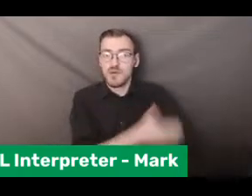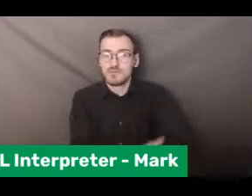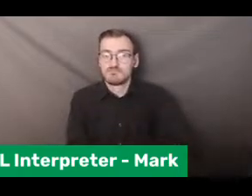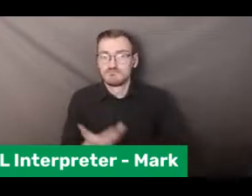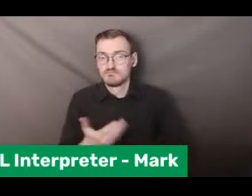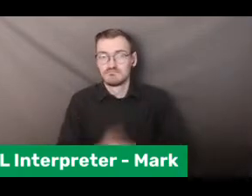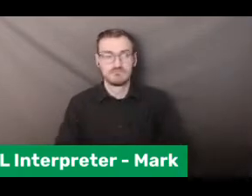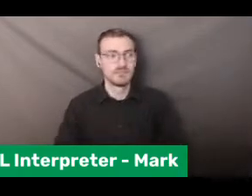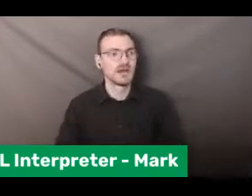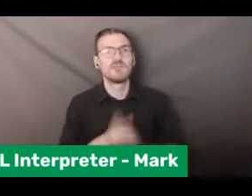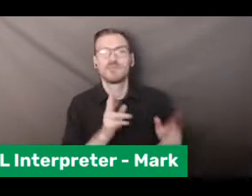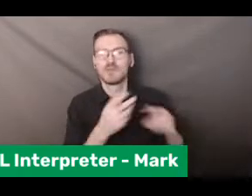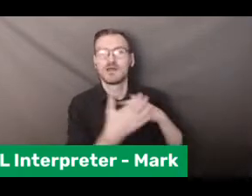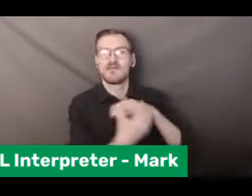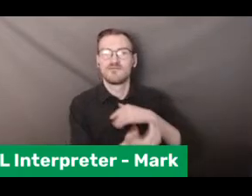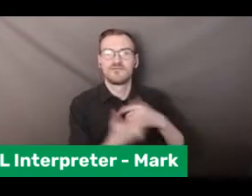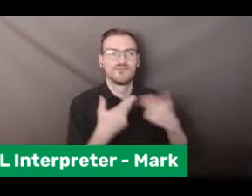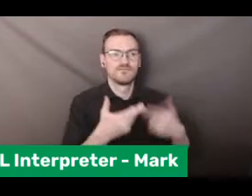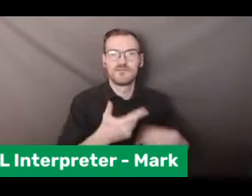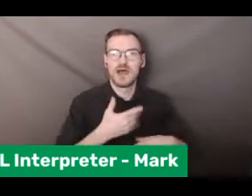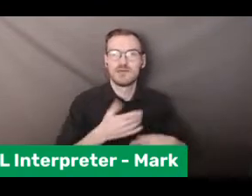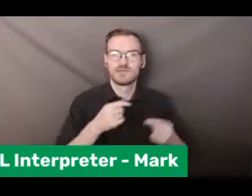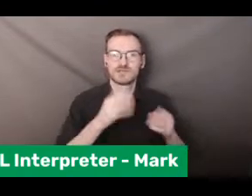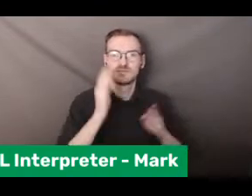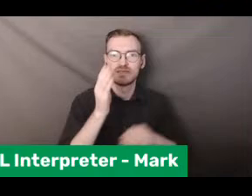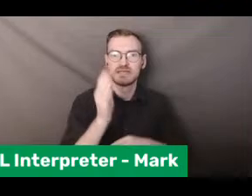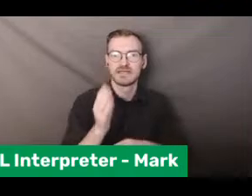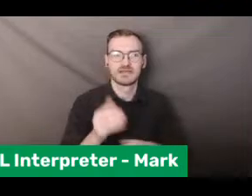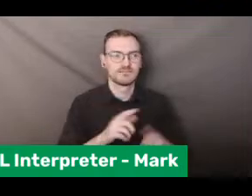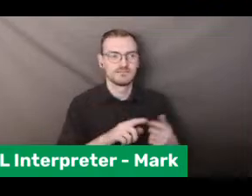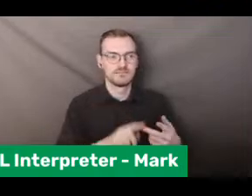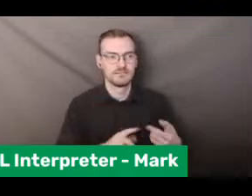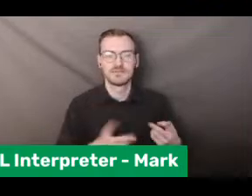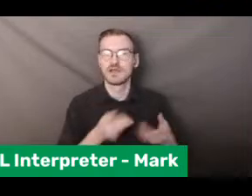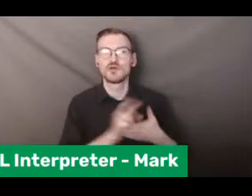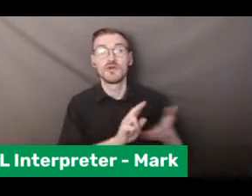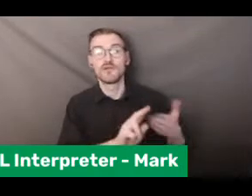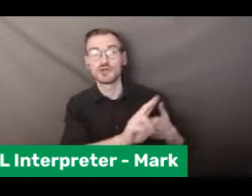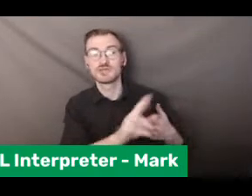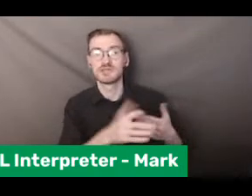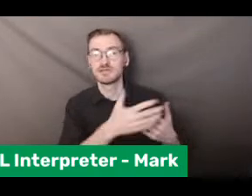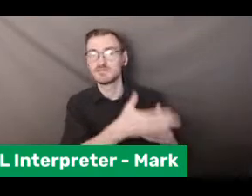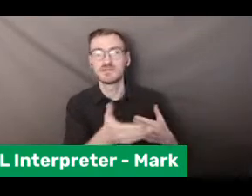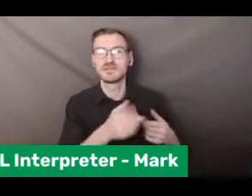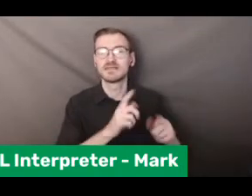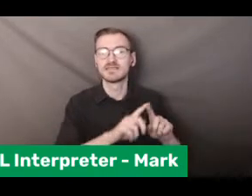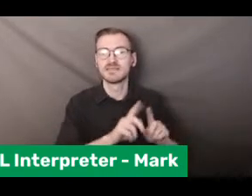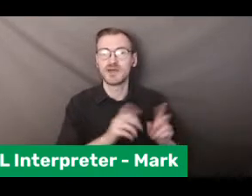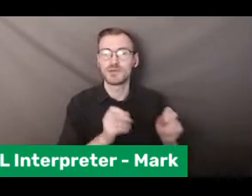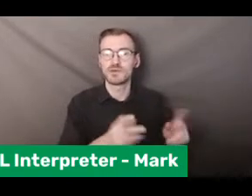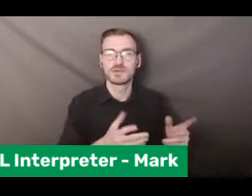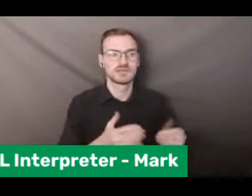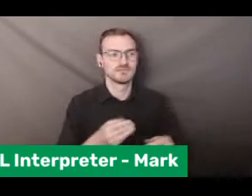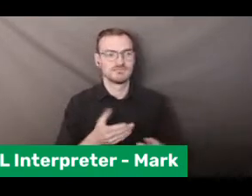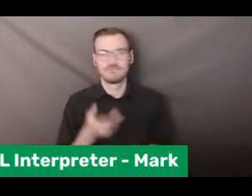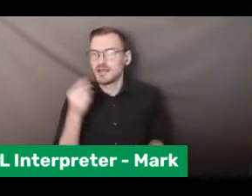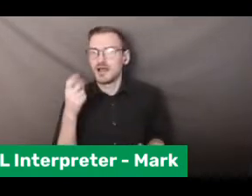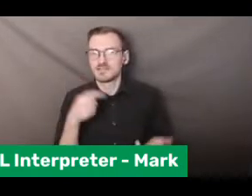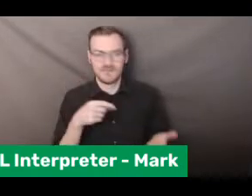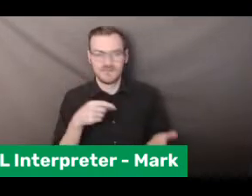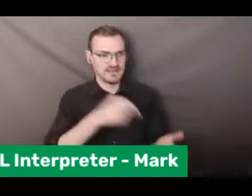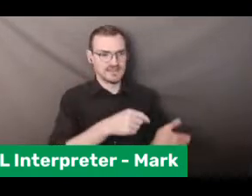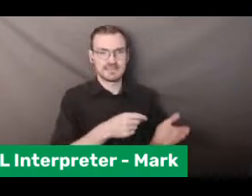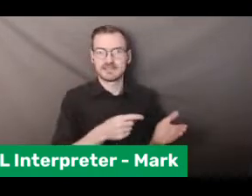in the university because of this unearned power, right? And so for me, I want to call us into these systems of